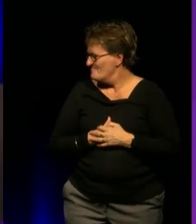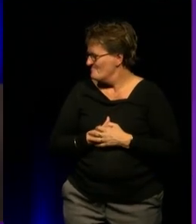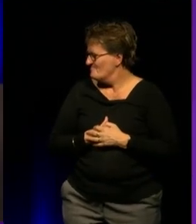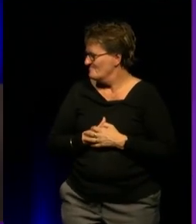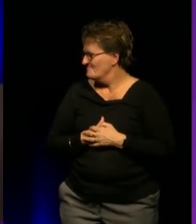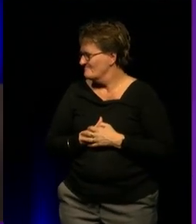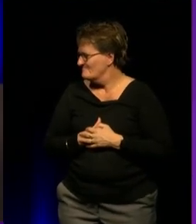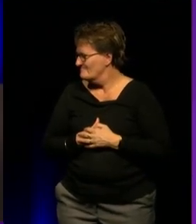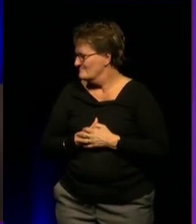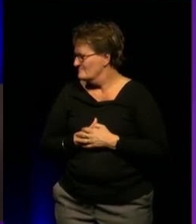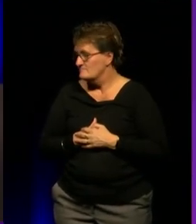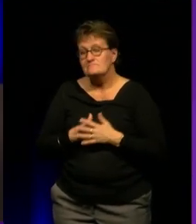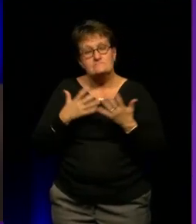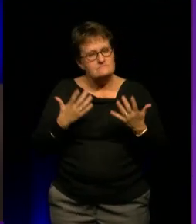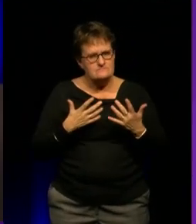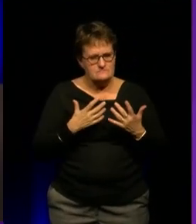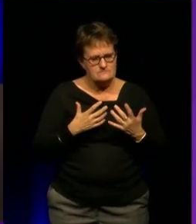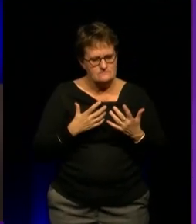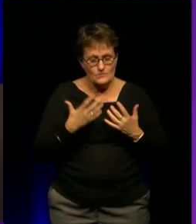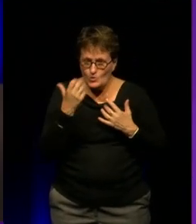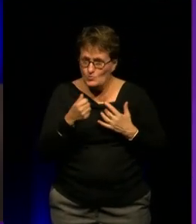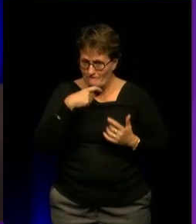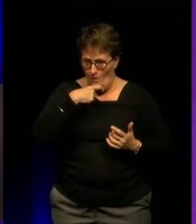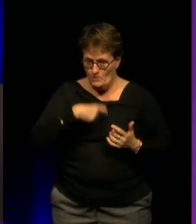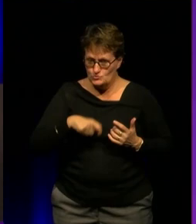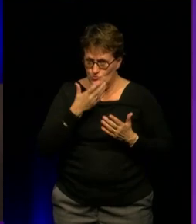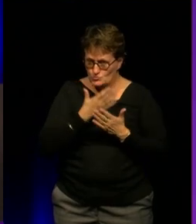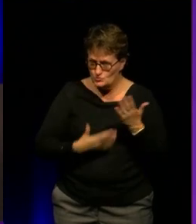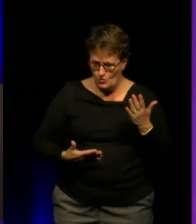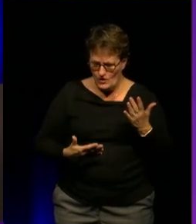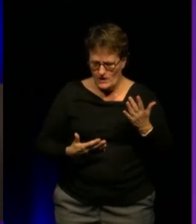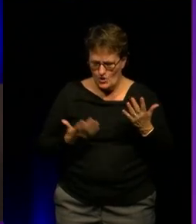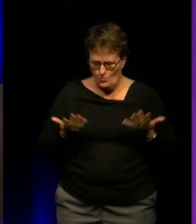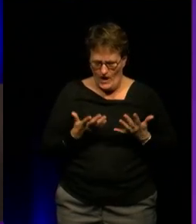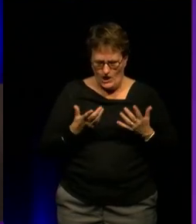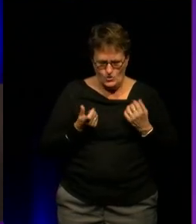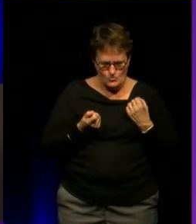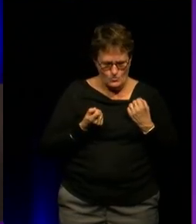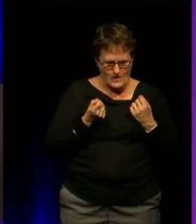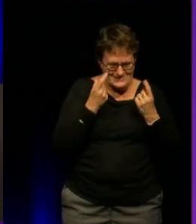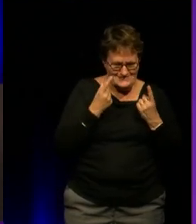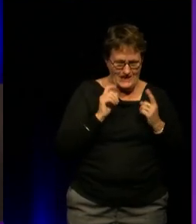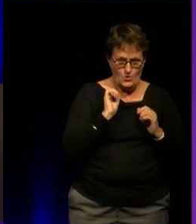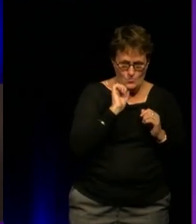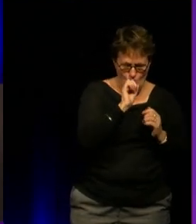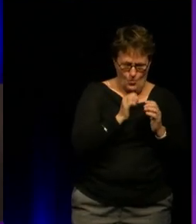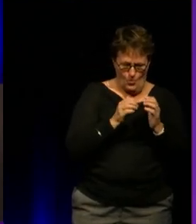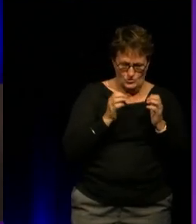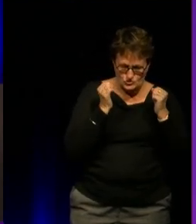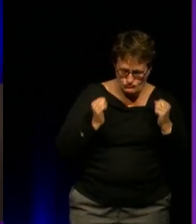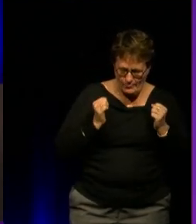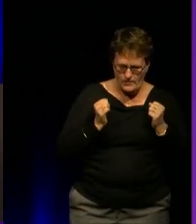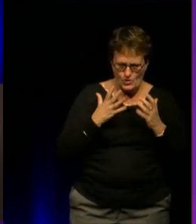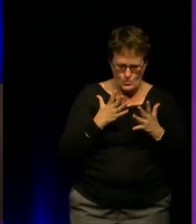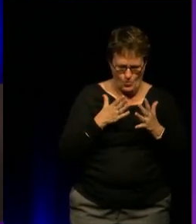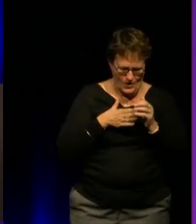That's right. That's right. Is there a personal story you can share where you came to understand your strengths and your leadership capacity? Is there one